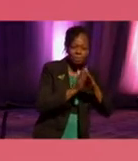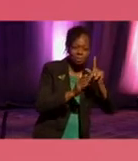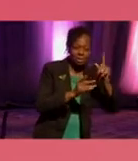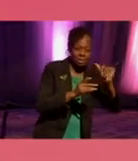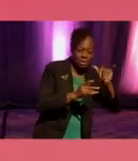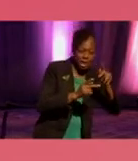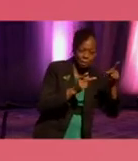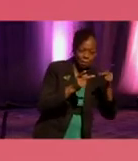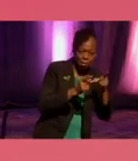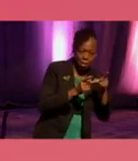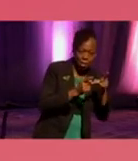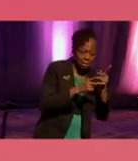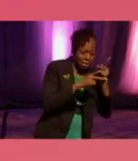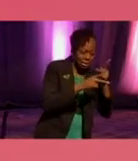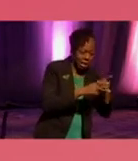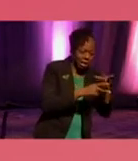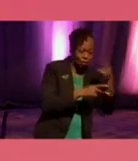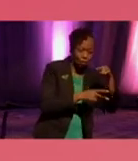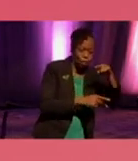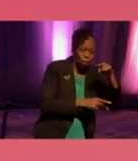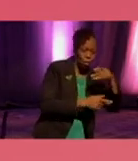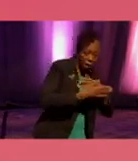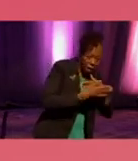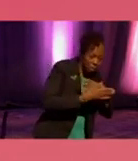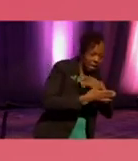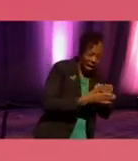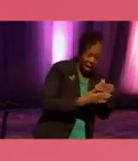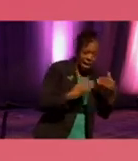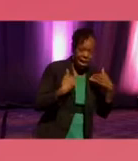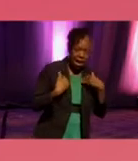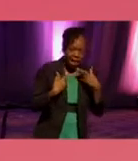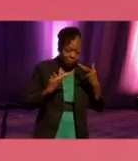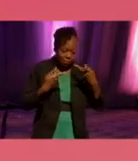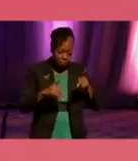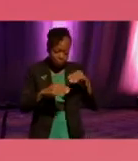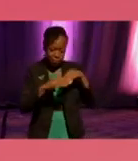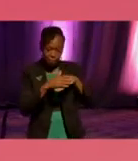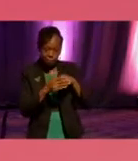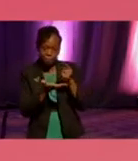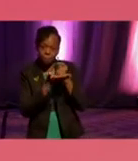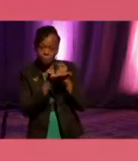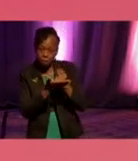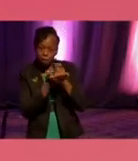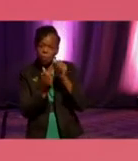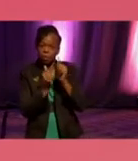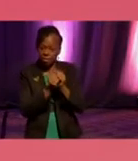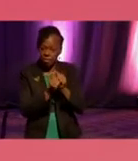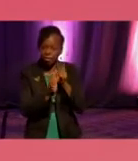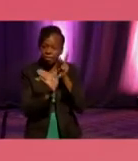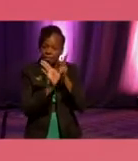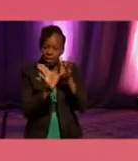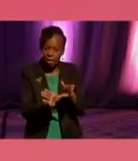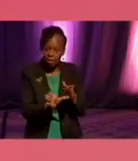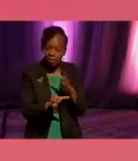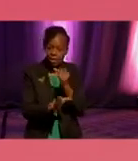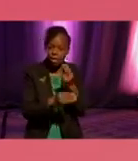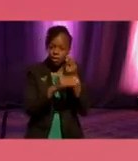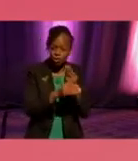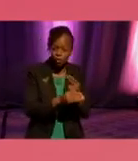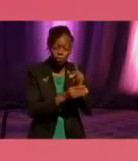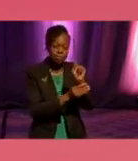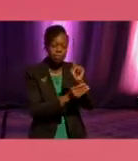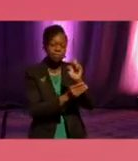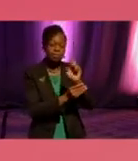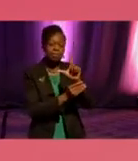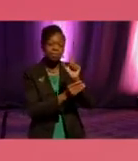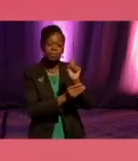and also get the therapy, and we're able to leverage technology with this so that we can use telehealth to provide